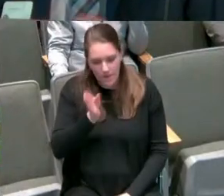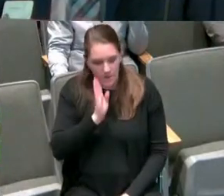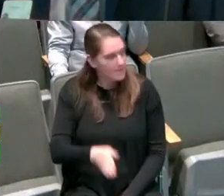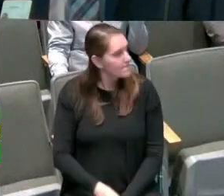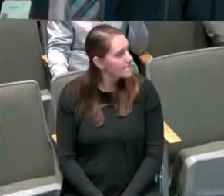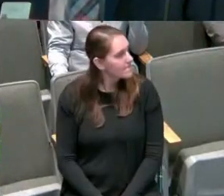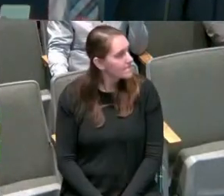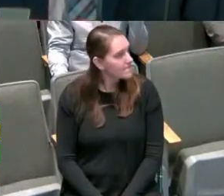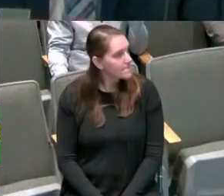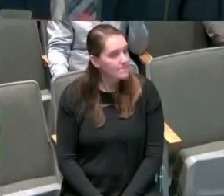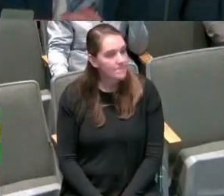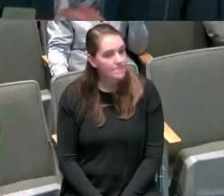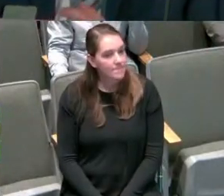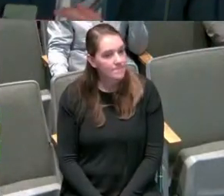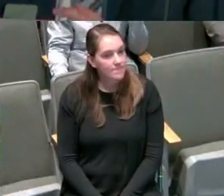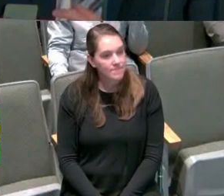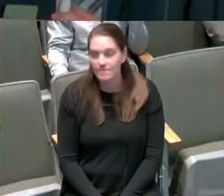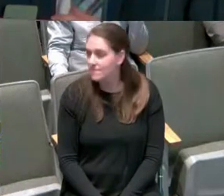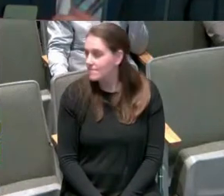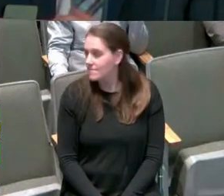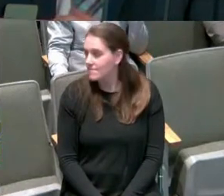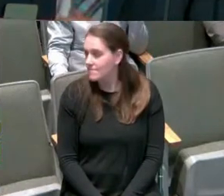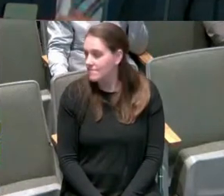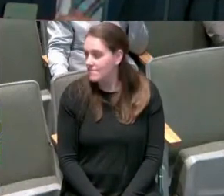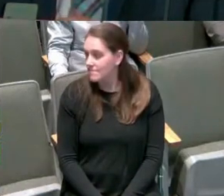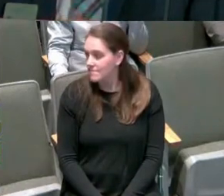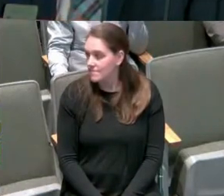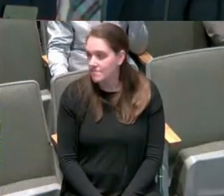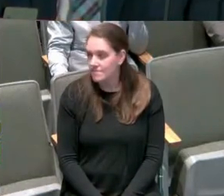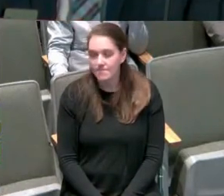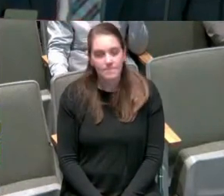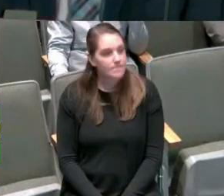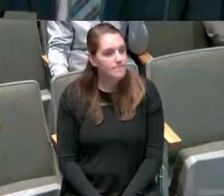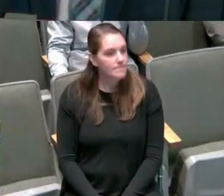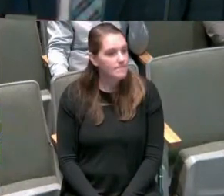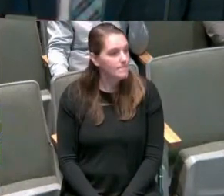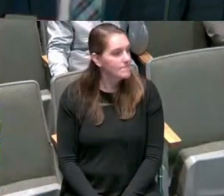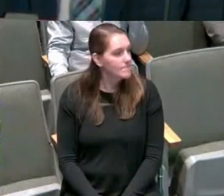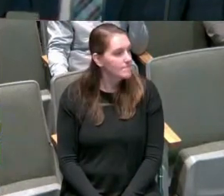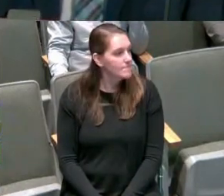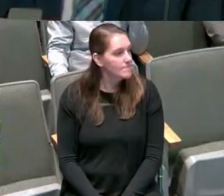um okay Megan it's gonna put five minutes